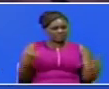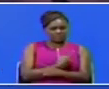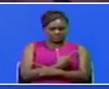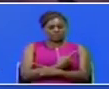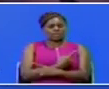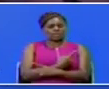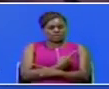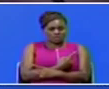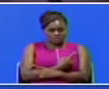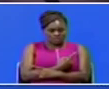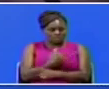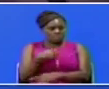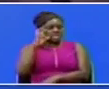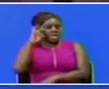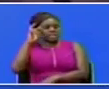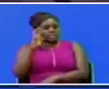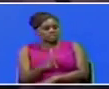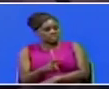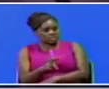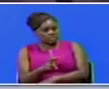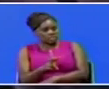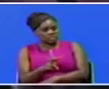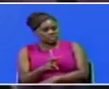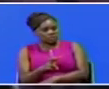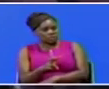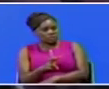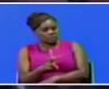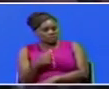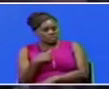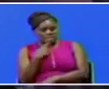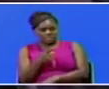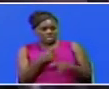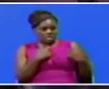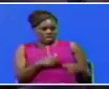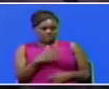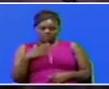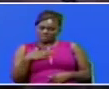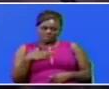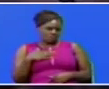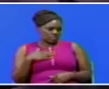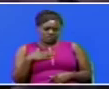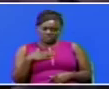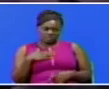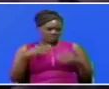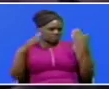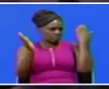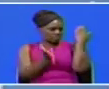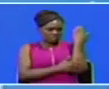ndio kitendo ambayo nimeona na nimesema kwa roho yangu, nimesema hiyo ni mbaya sana.